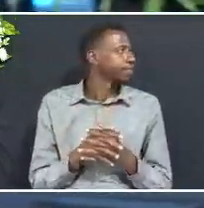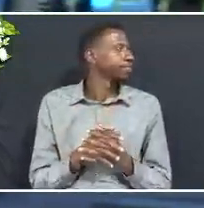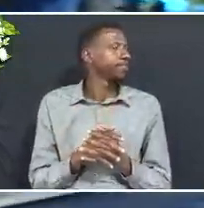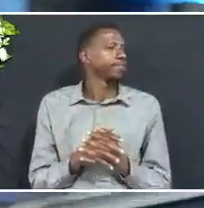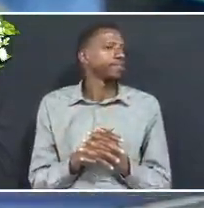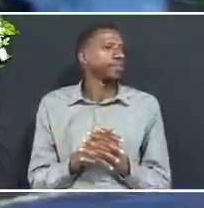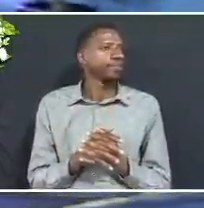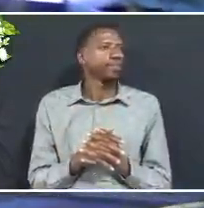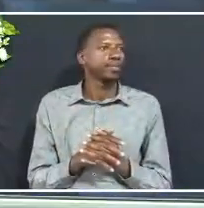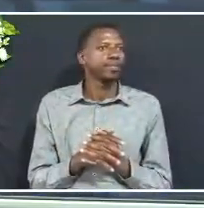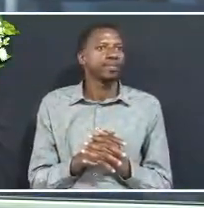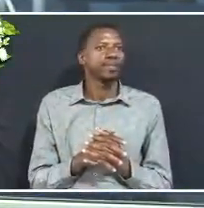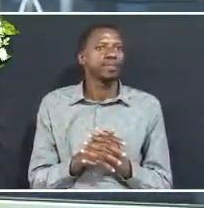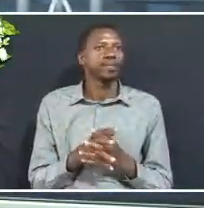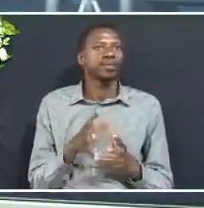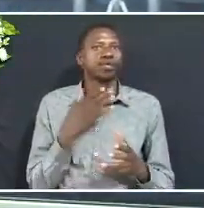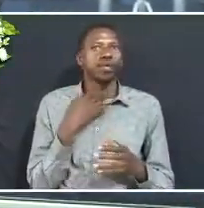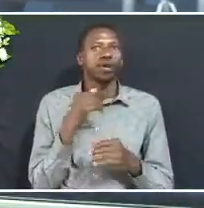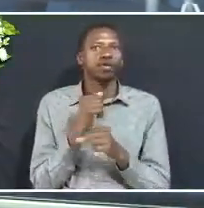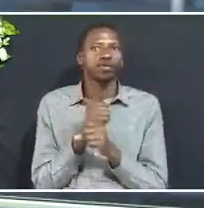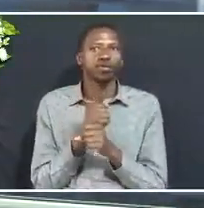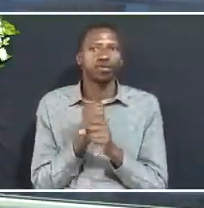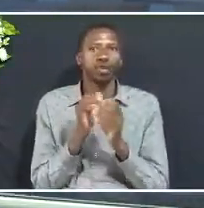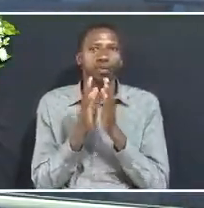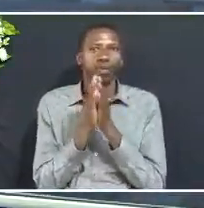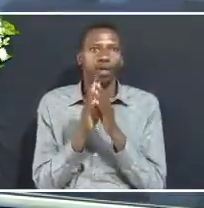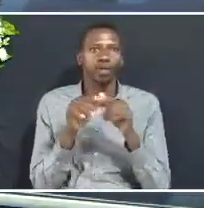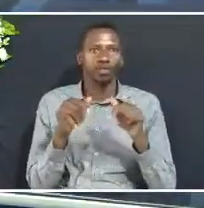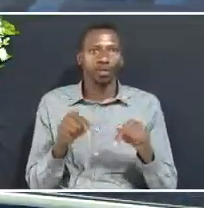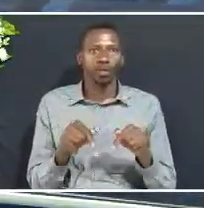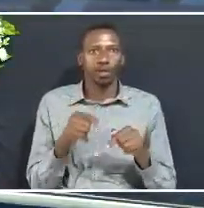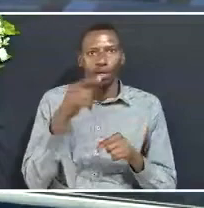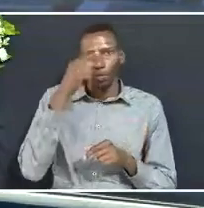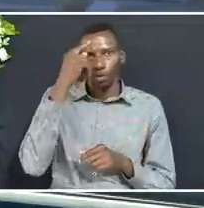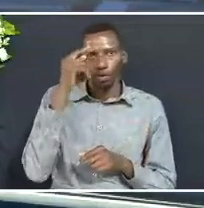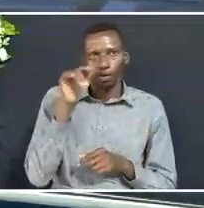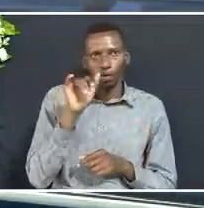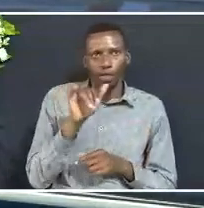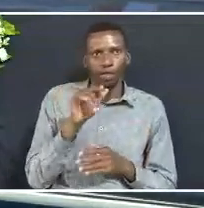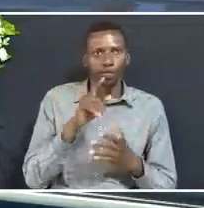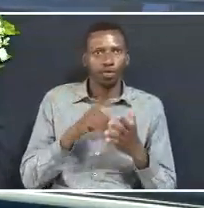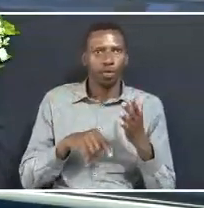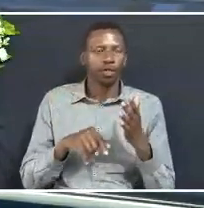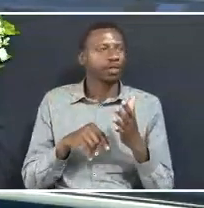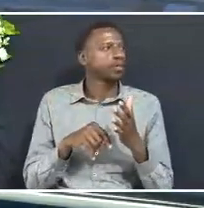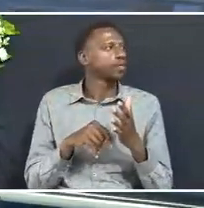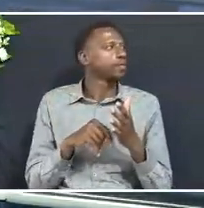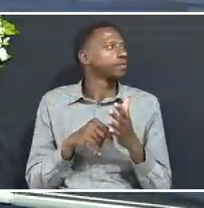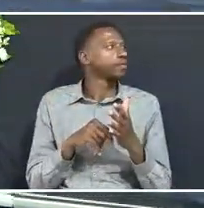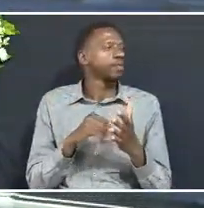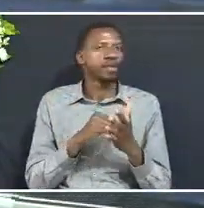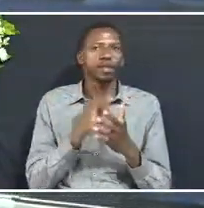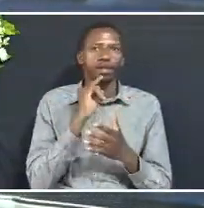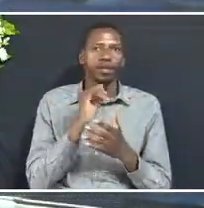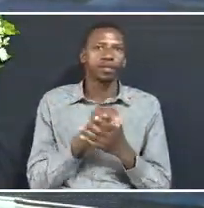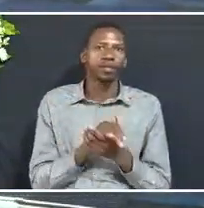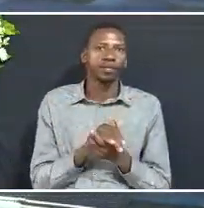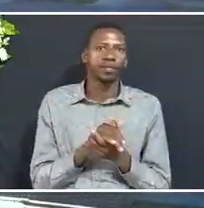side. We want to do prayer today because that is what it is